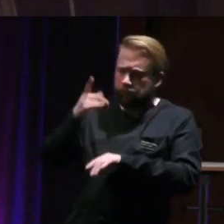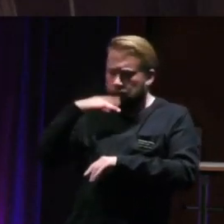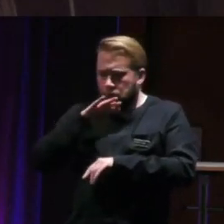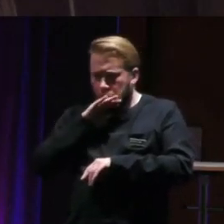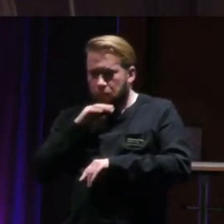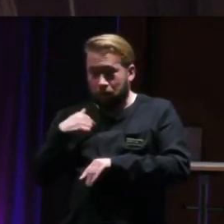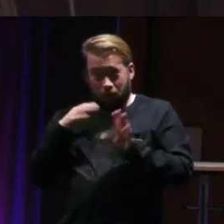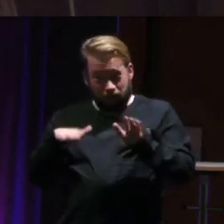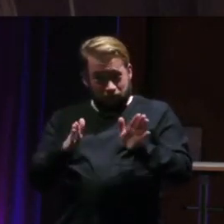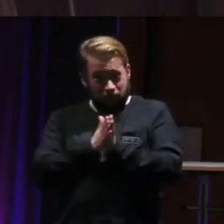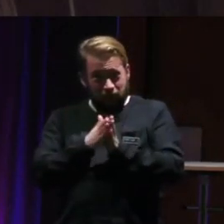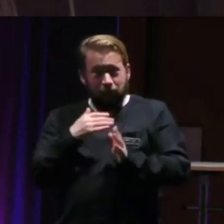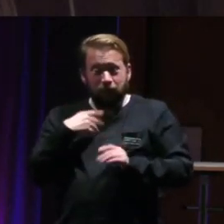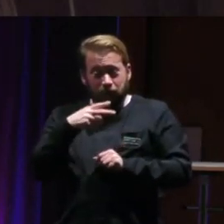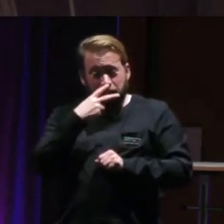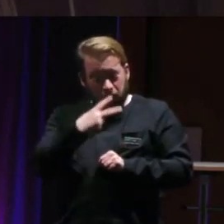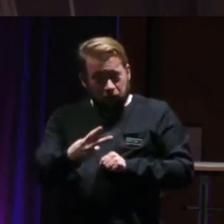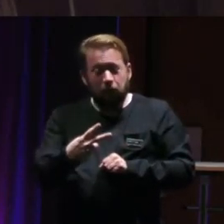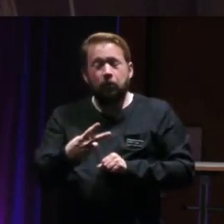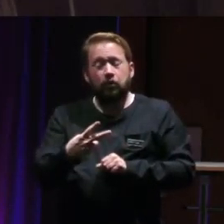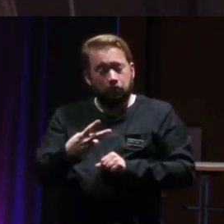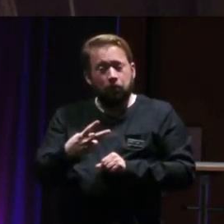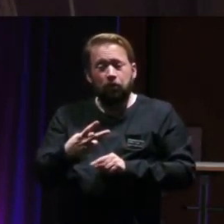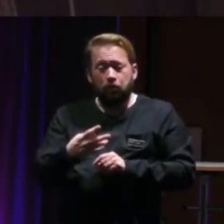participated in it, and